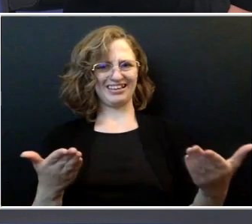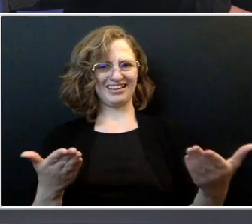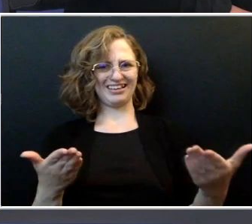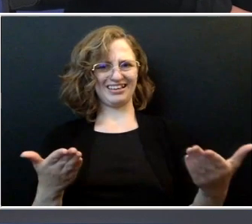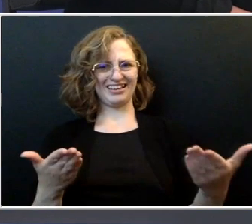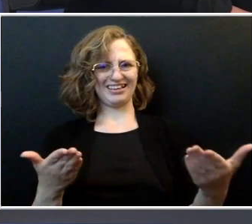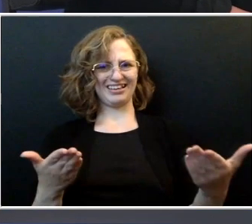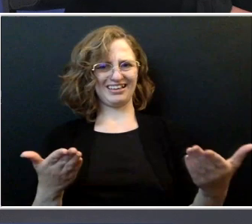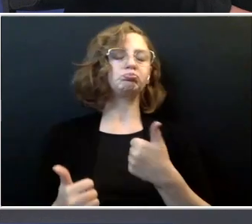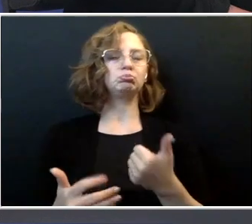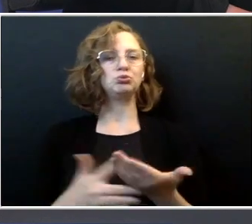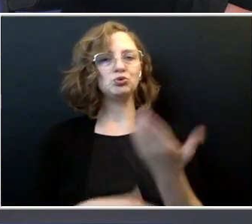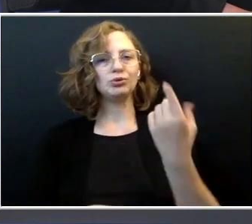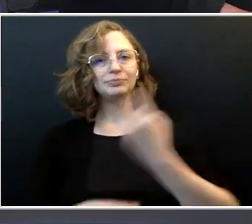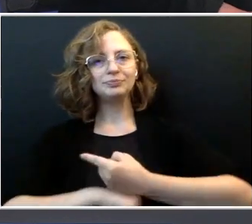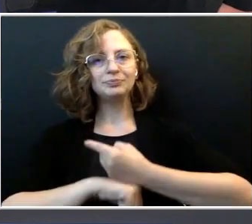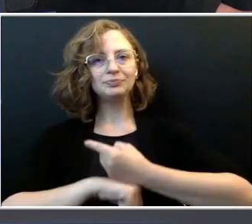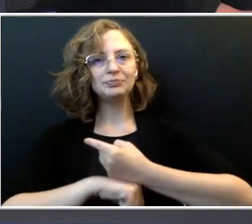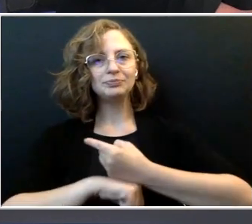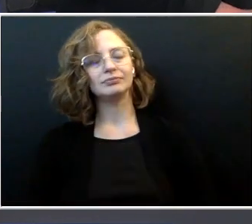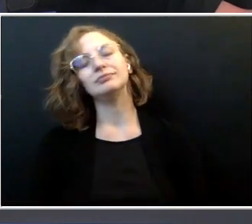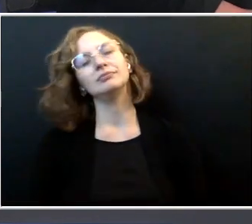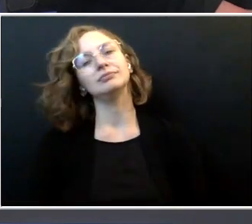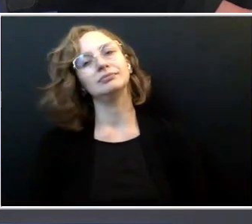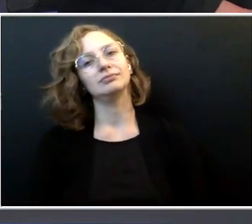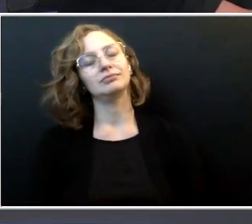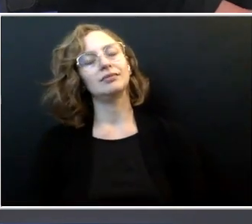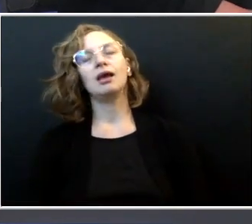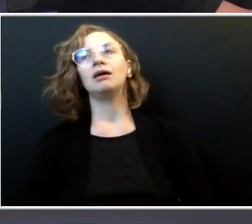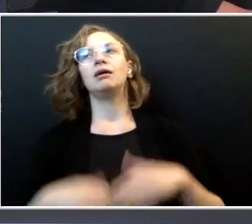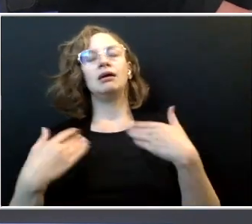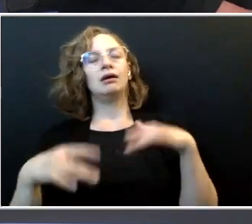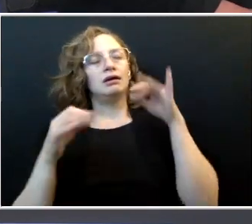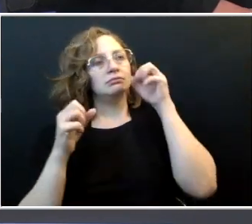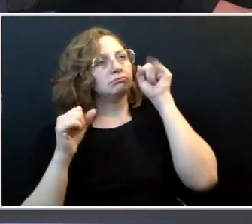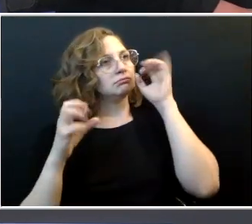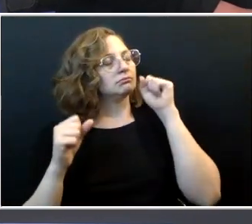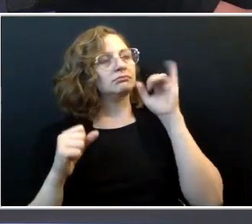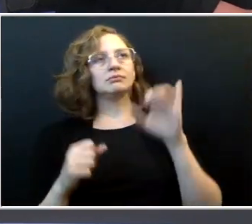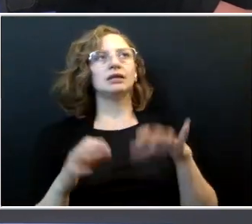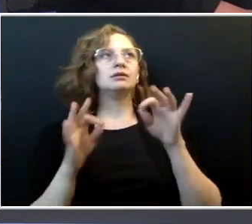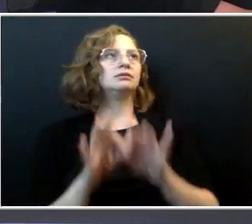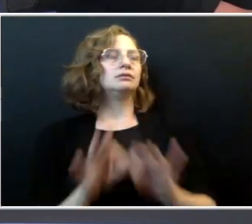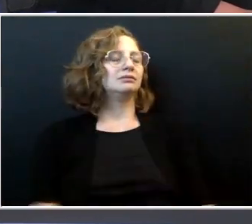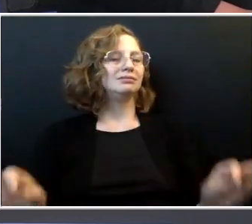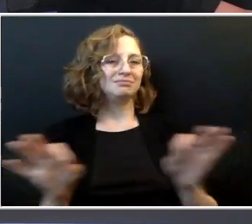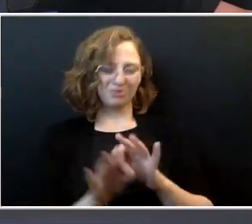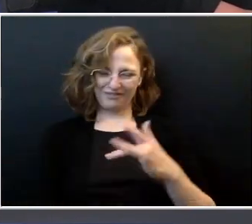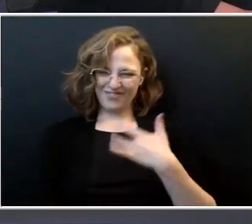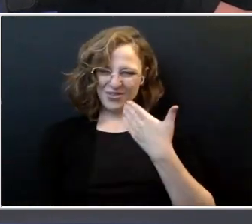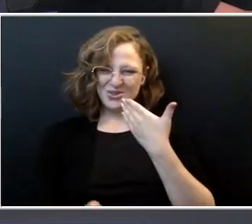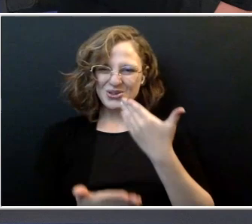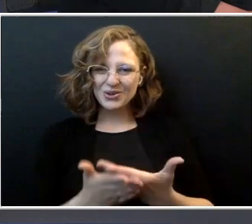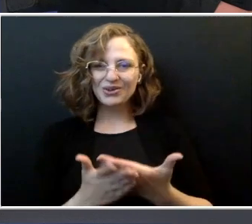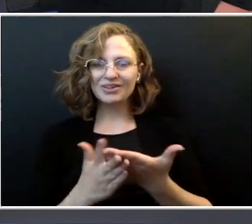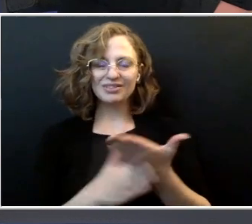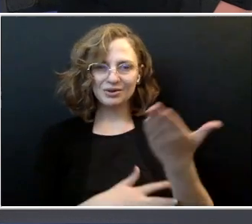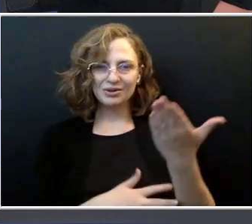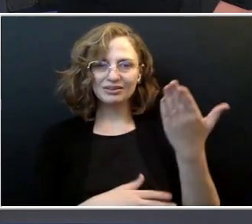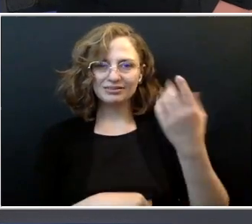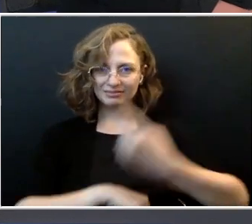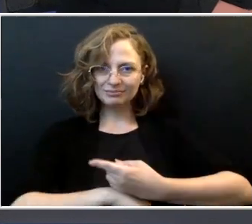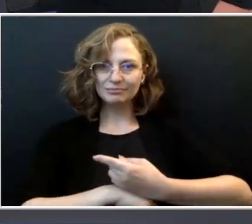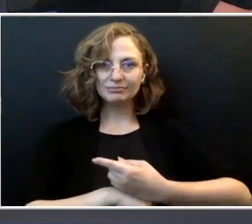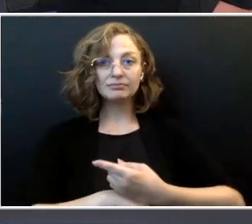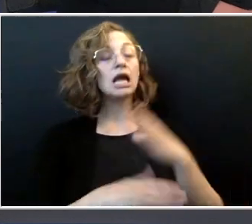really remarkable how important that is, that bit about feeling good throughout your whole day, because it is cool. Now, some people like cardio, some